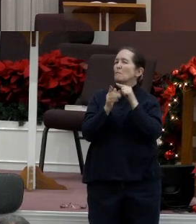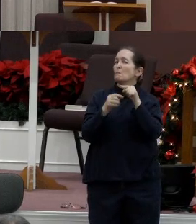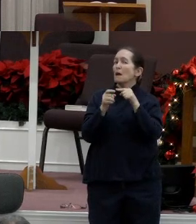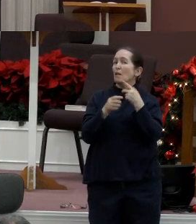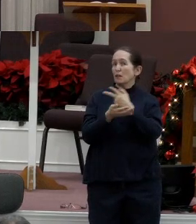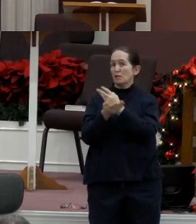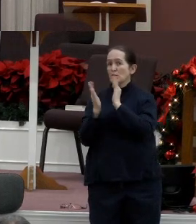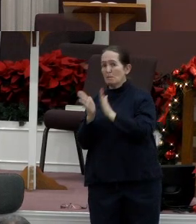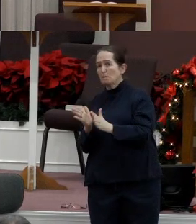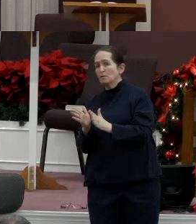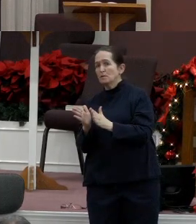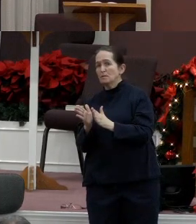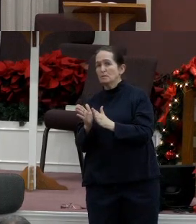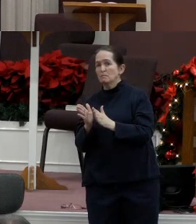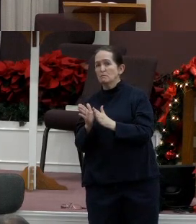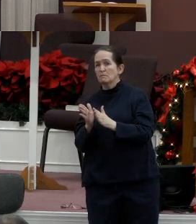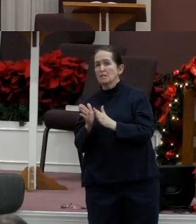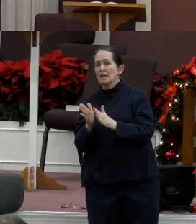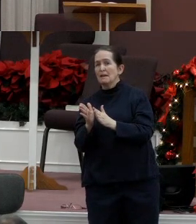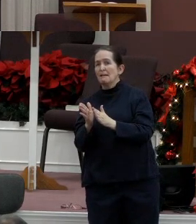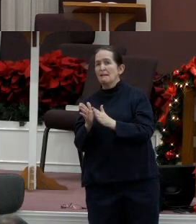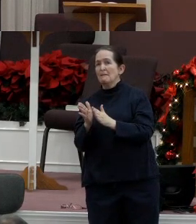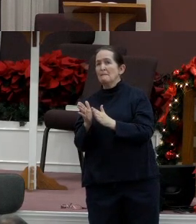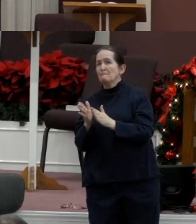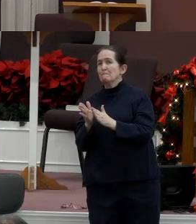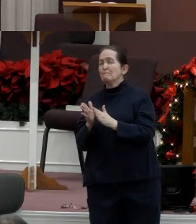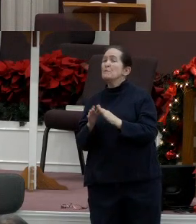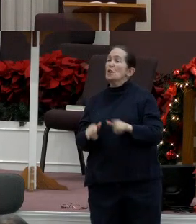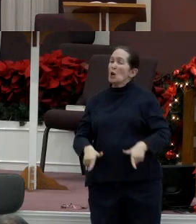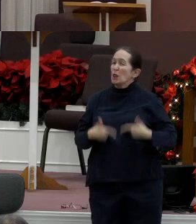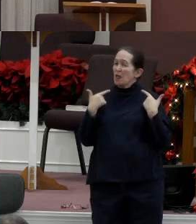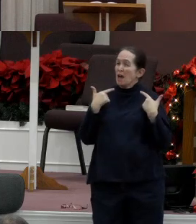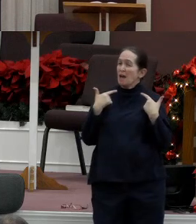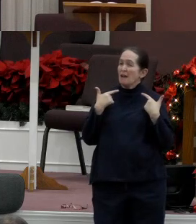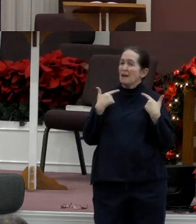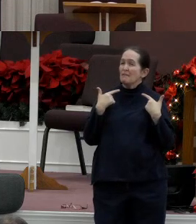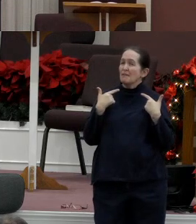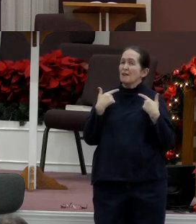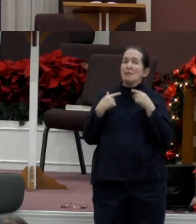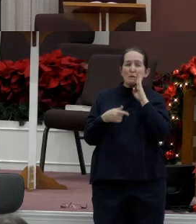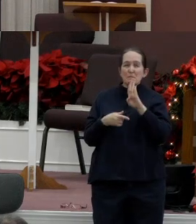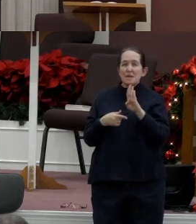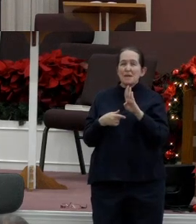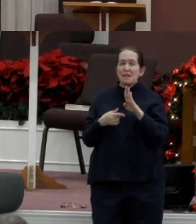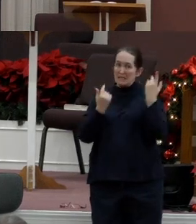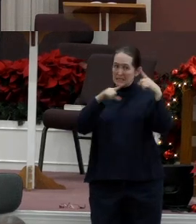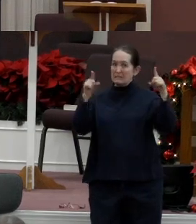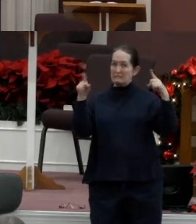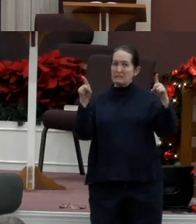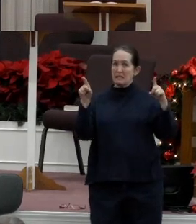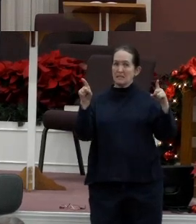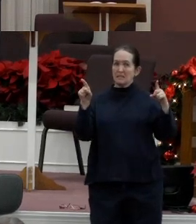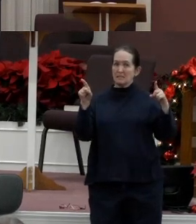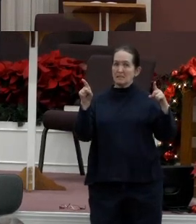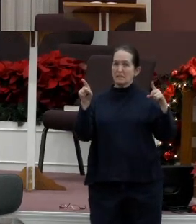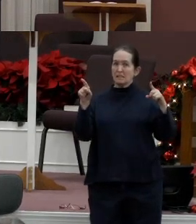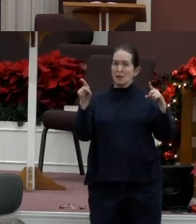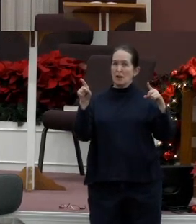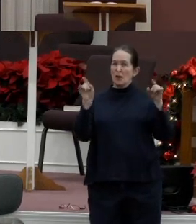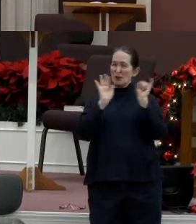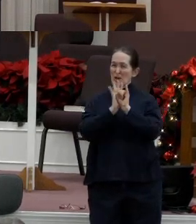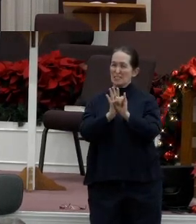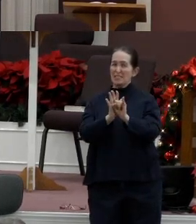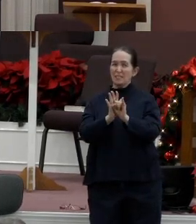shepherds. Their livelihood, their existence, their success, their identity was